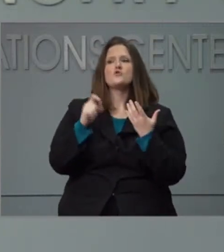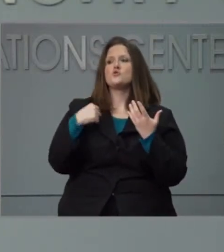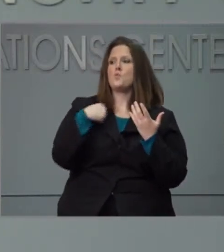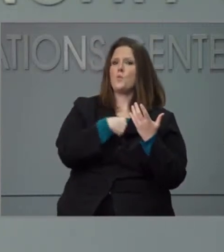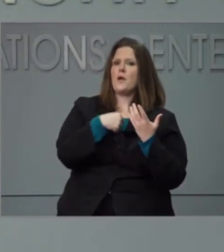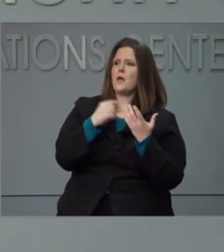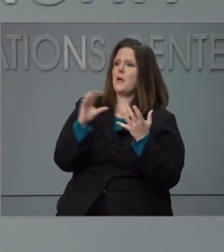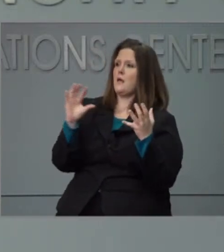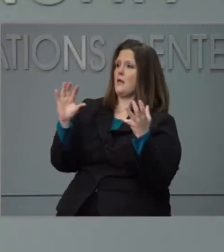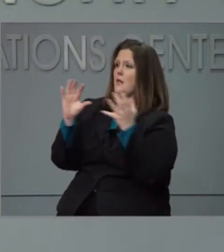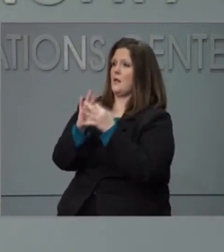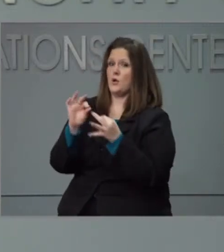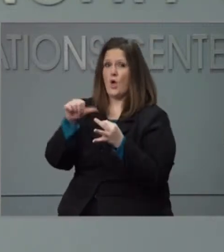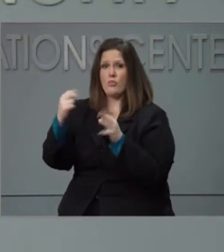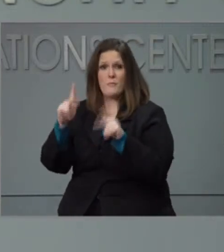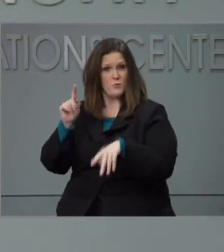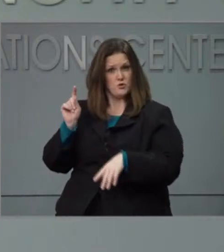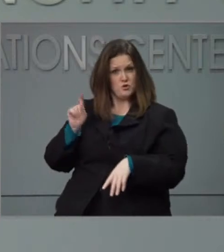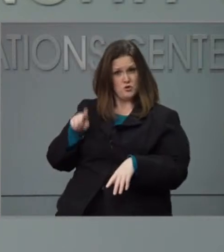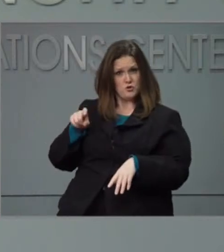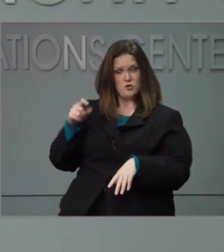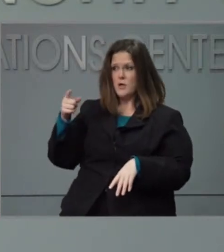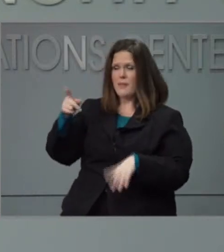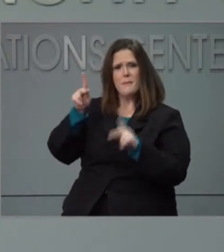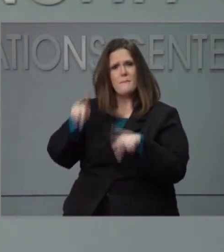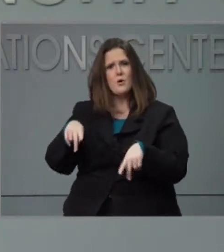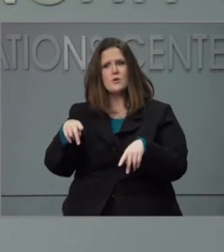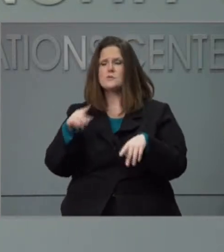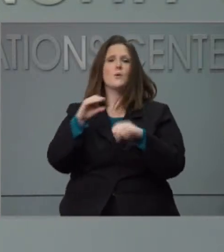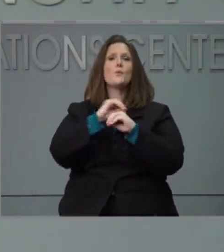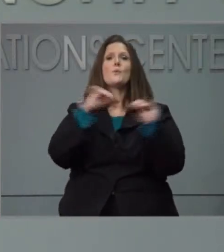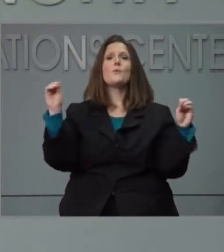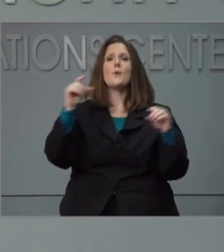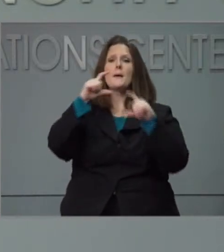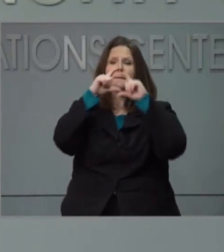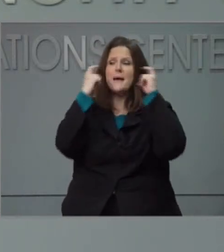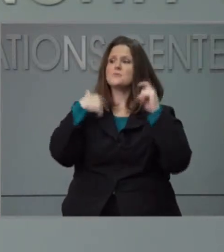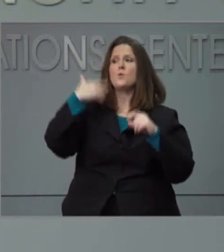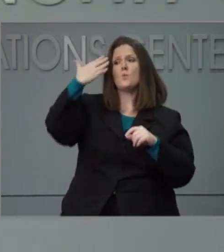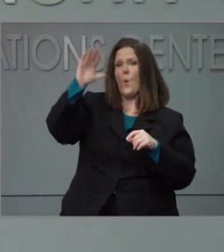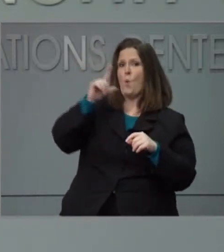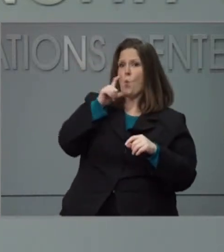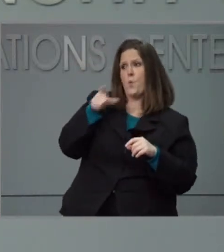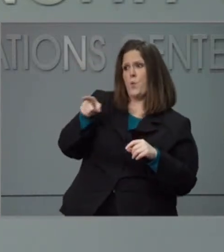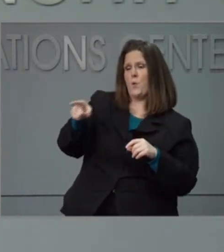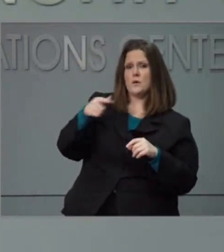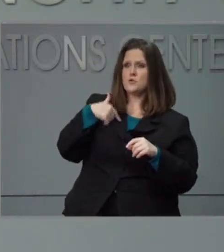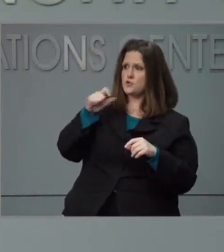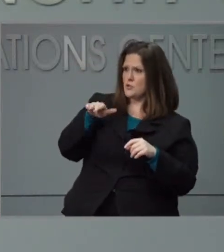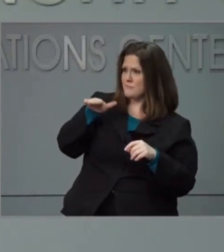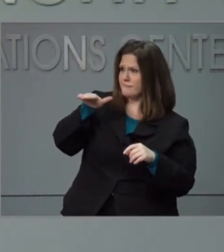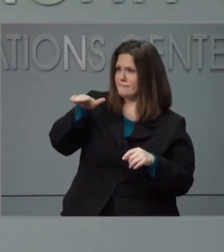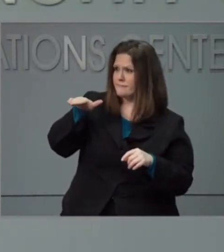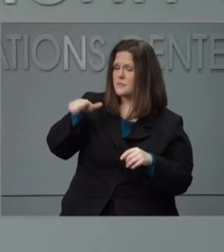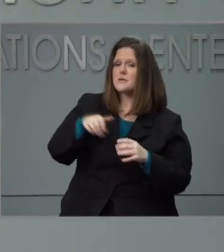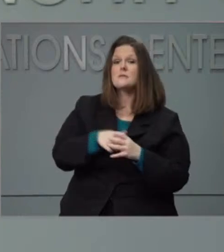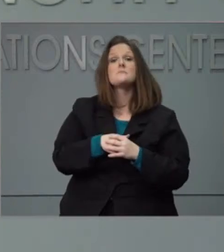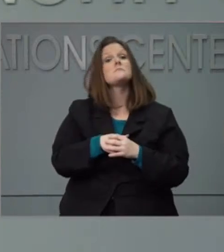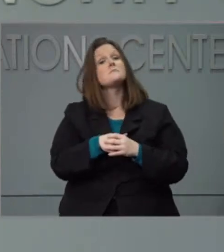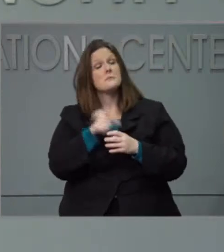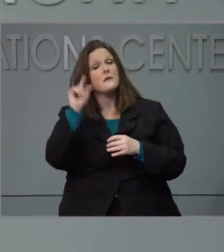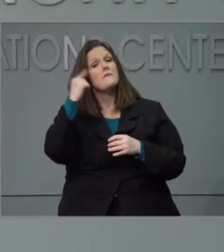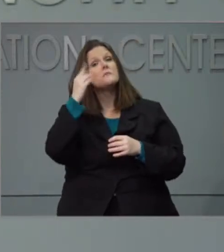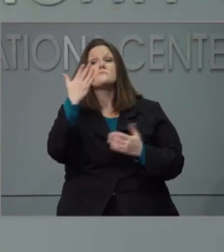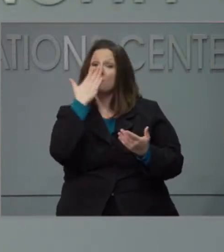endangering the situation as someone who doesn't know them, just to help? Great